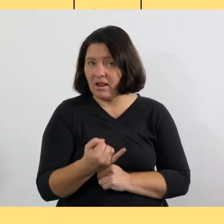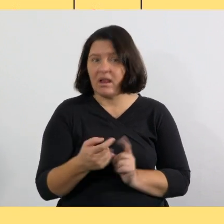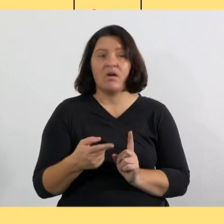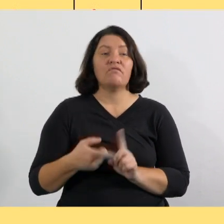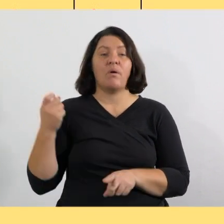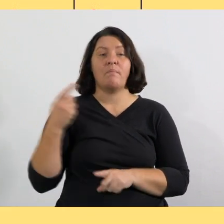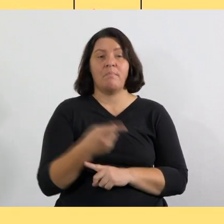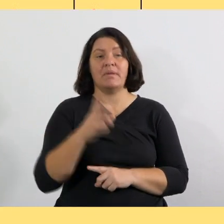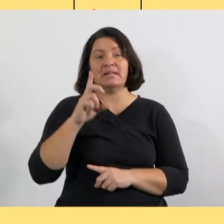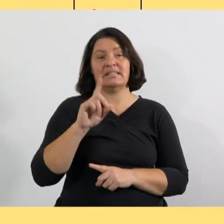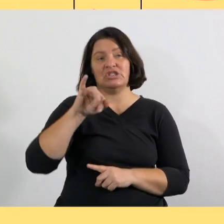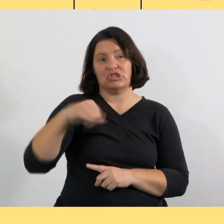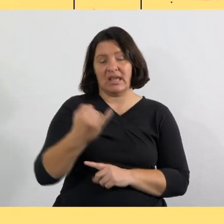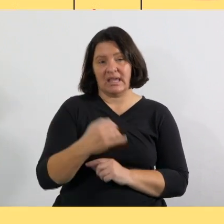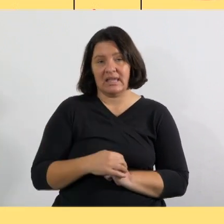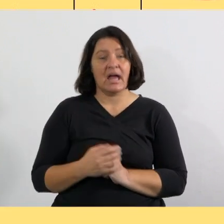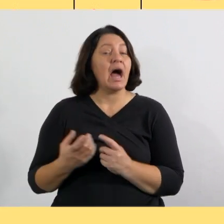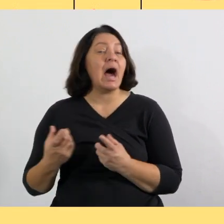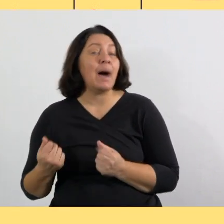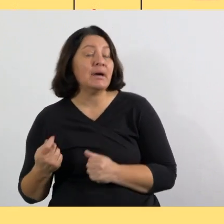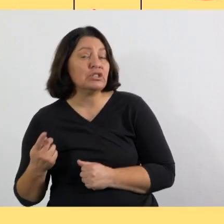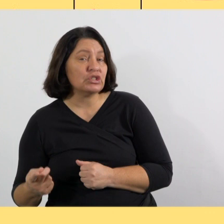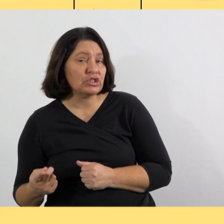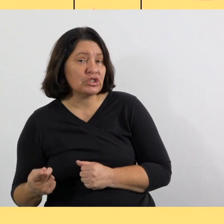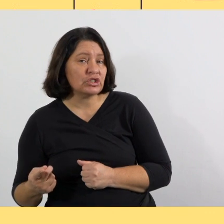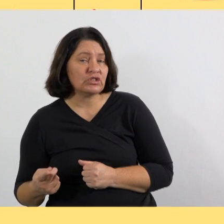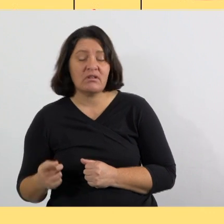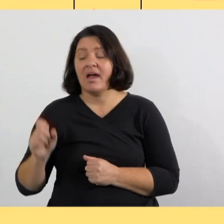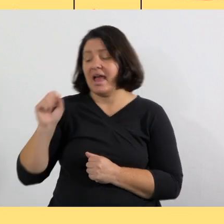How much are we dealing with? We've calculated it already,